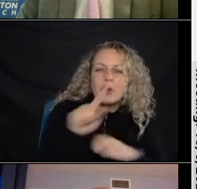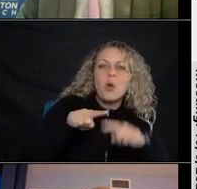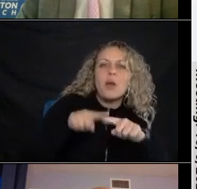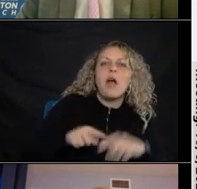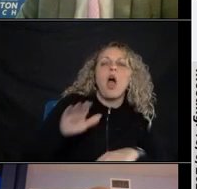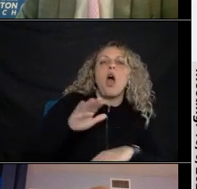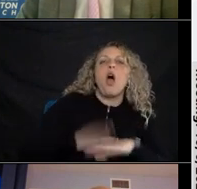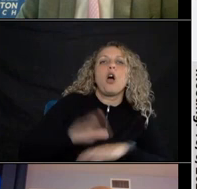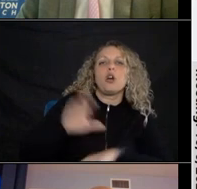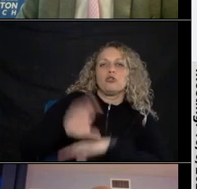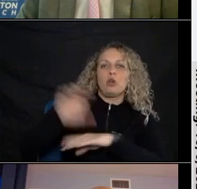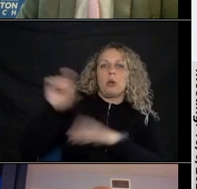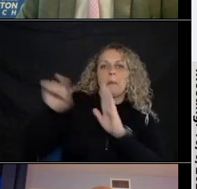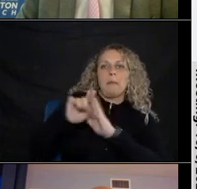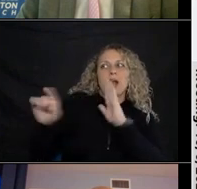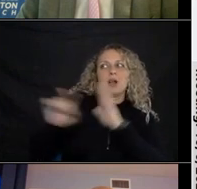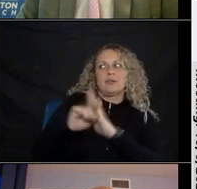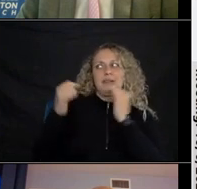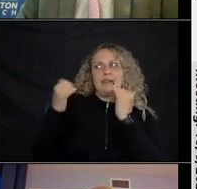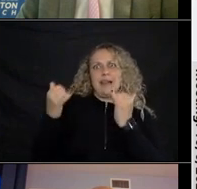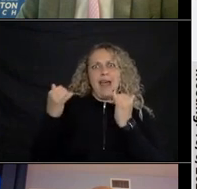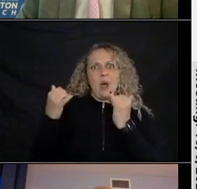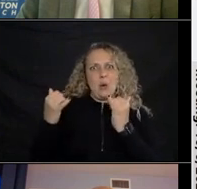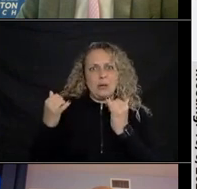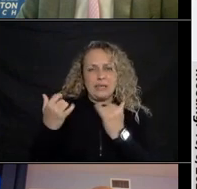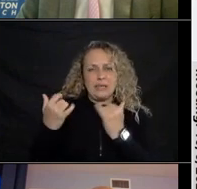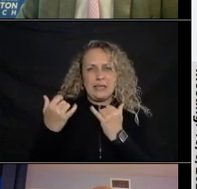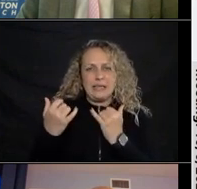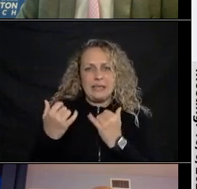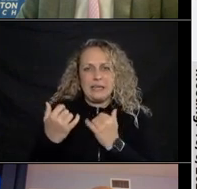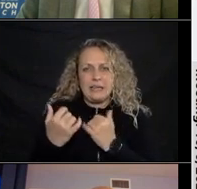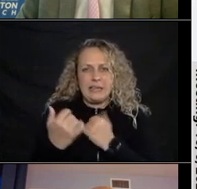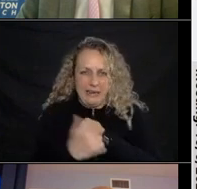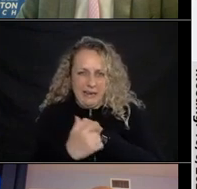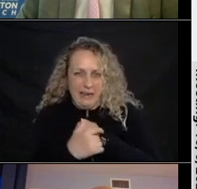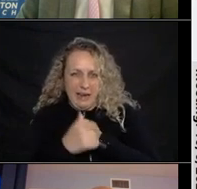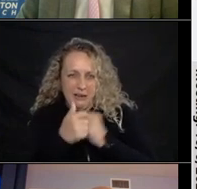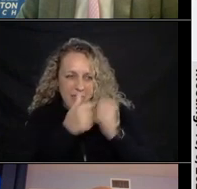church bells nowadays to keep track of time.